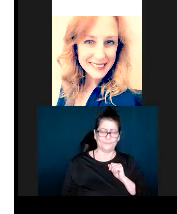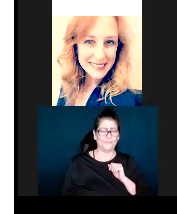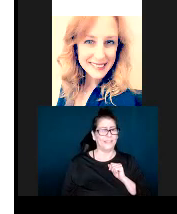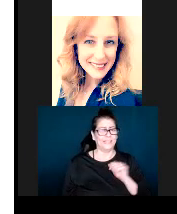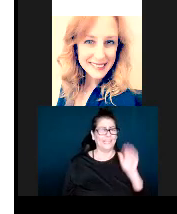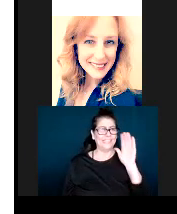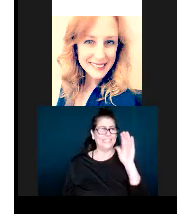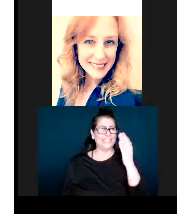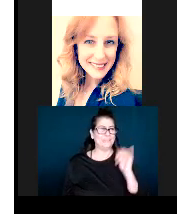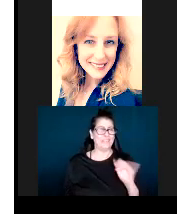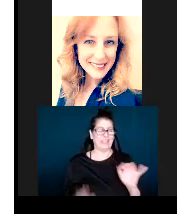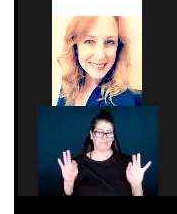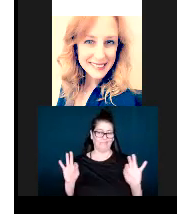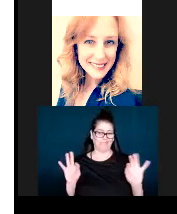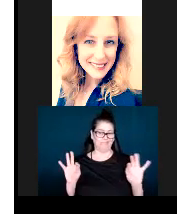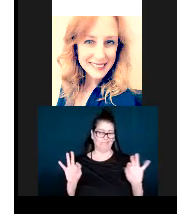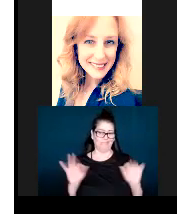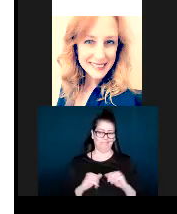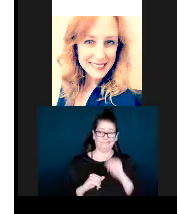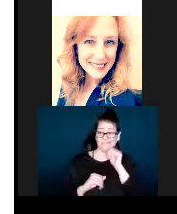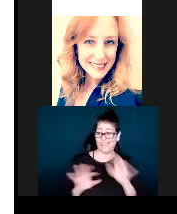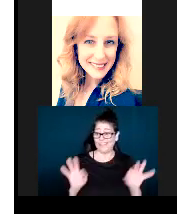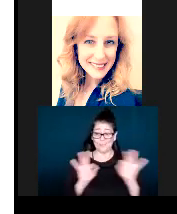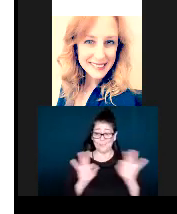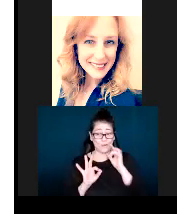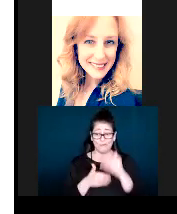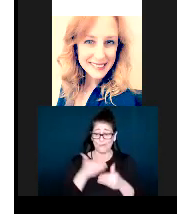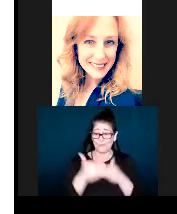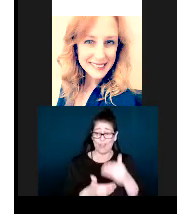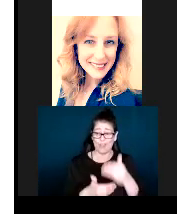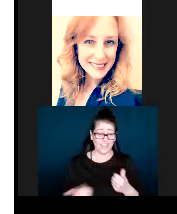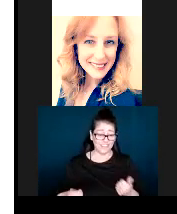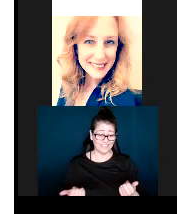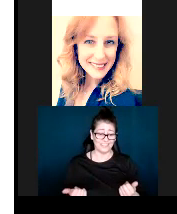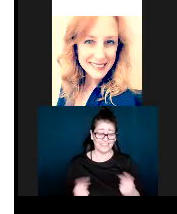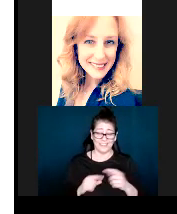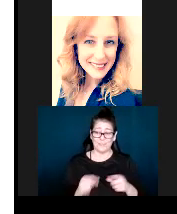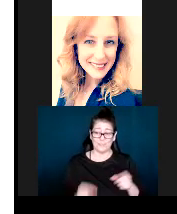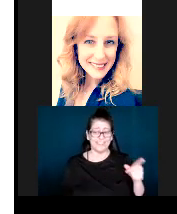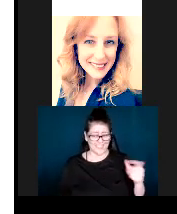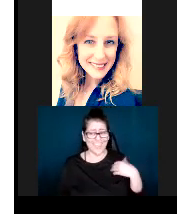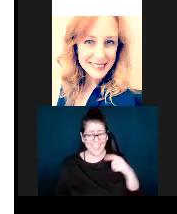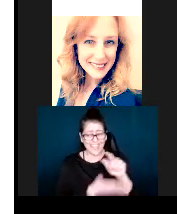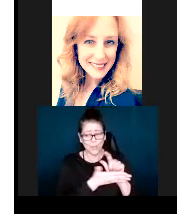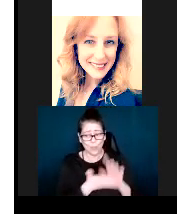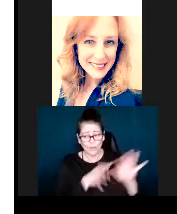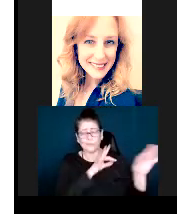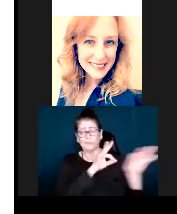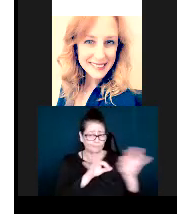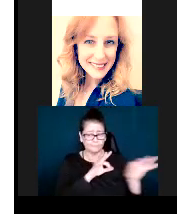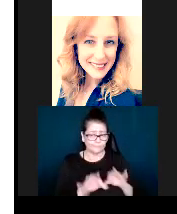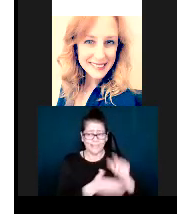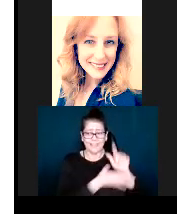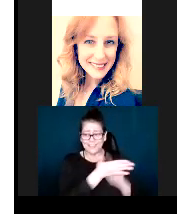maybe unimportant even in the process of legal advocacy. But they had a lawyer that was explaining all the legal stuff to